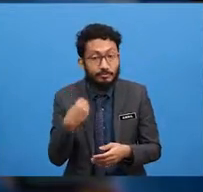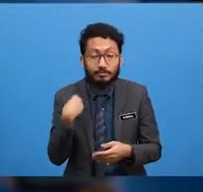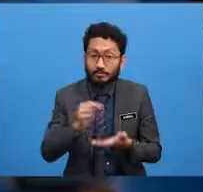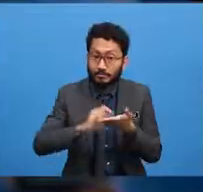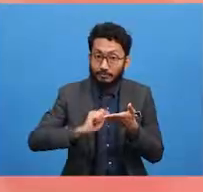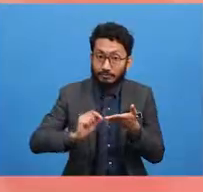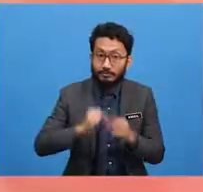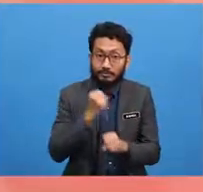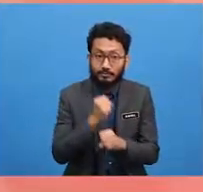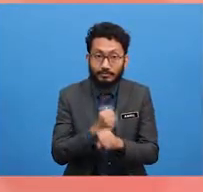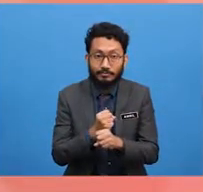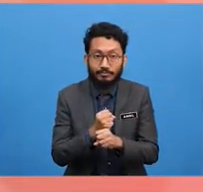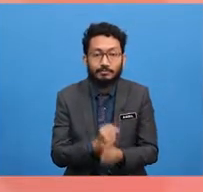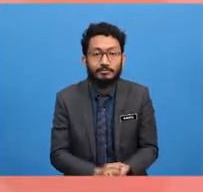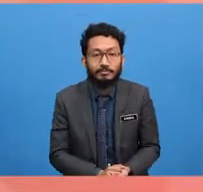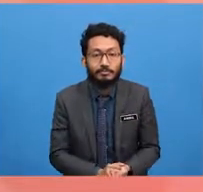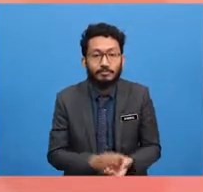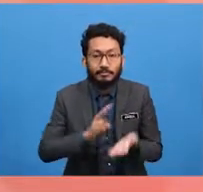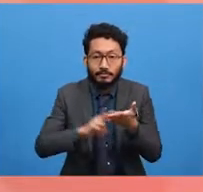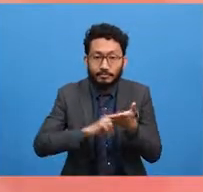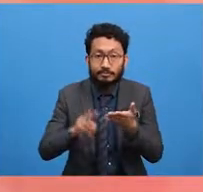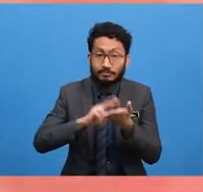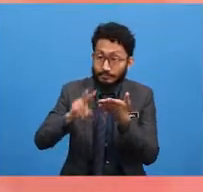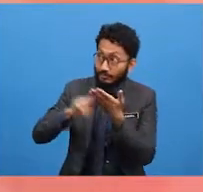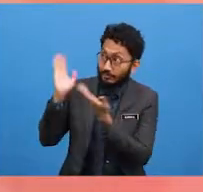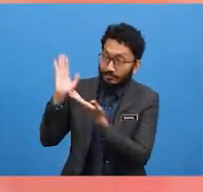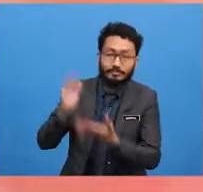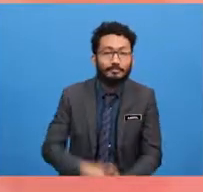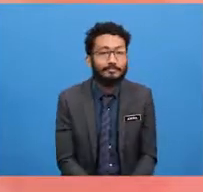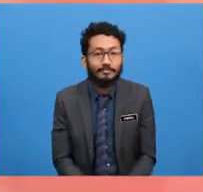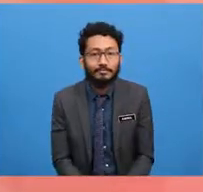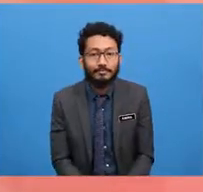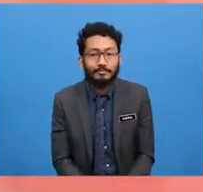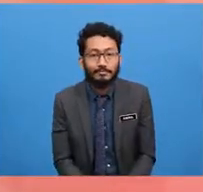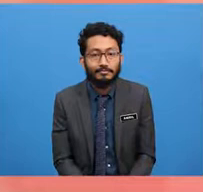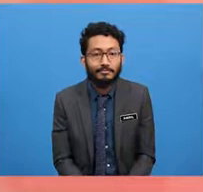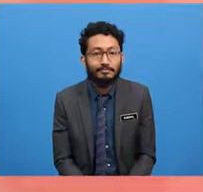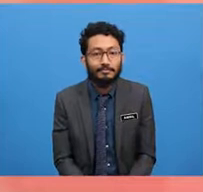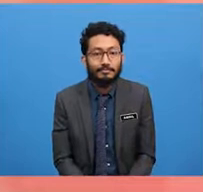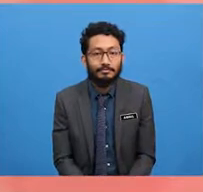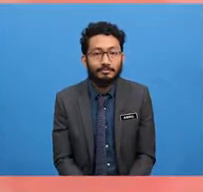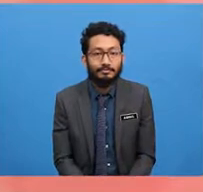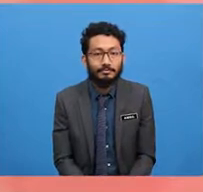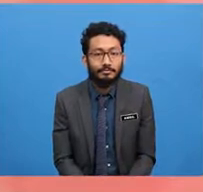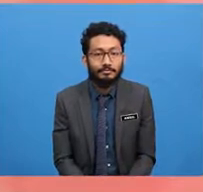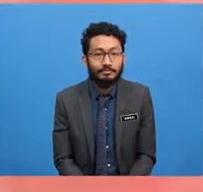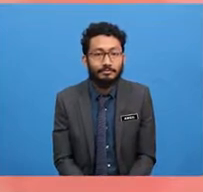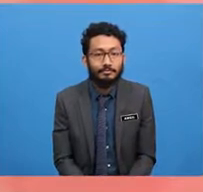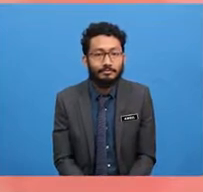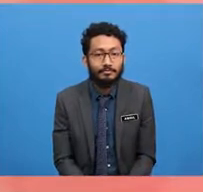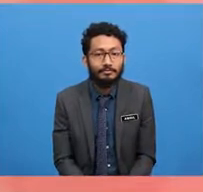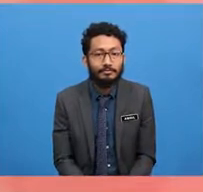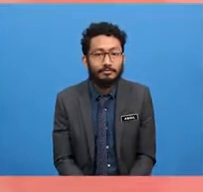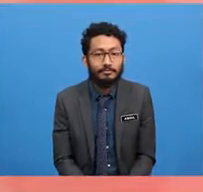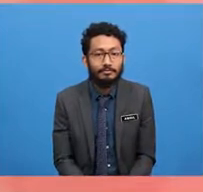task. You have arranged to go to Sydney, Australia to attend a 3-week